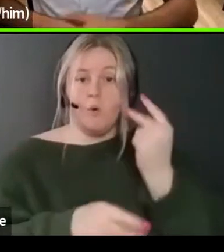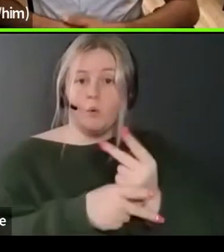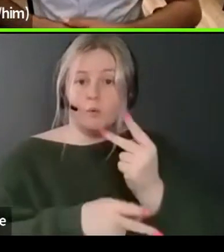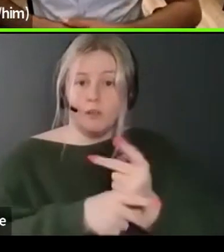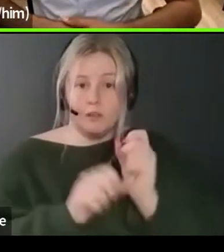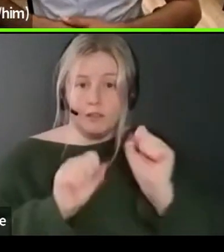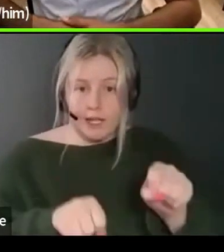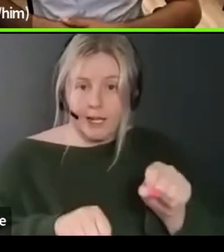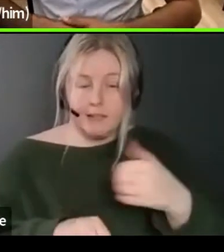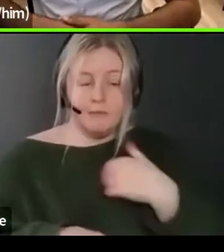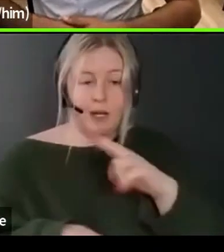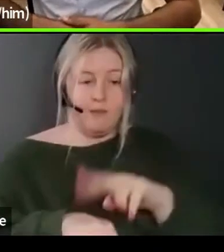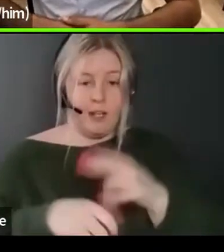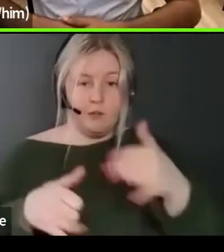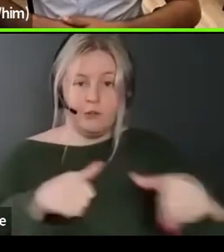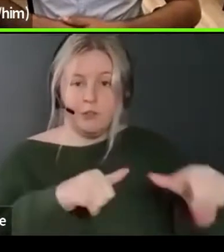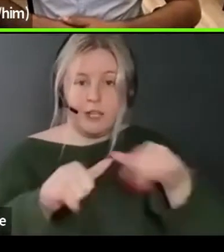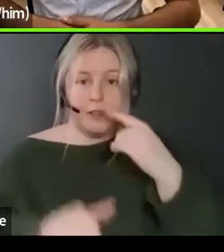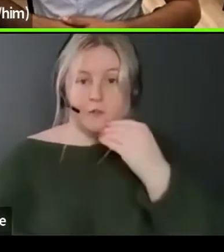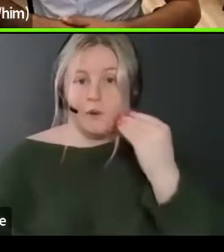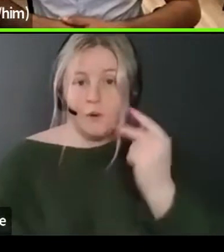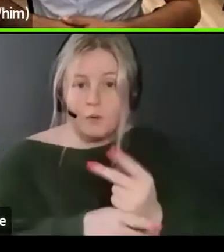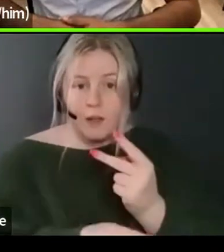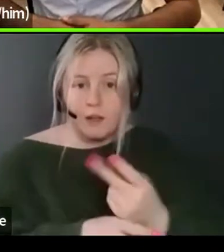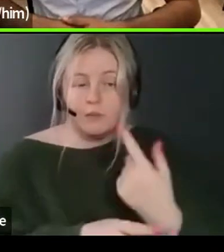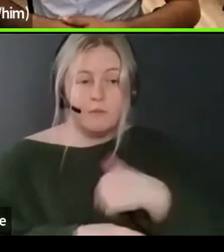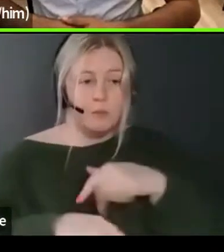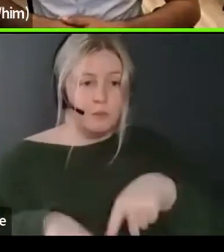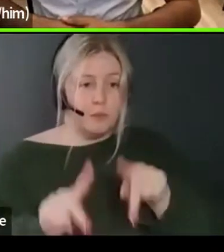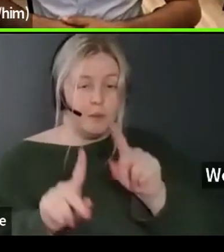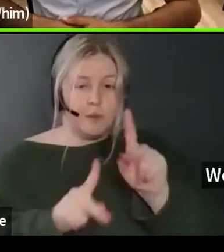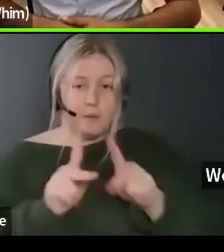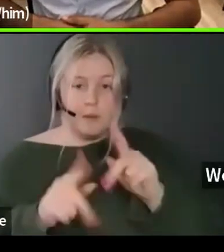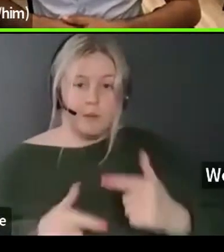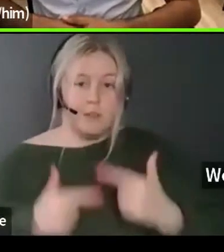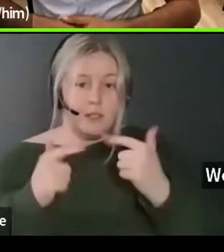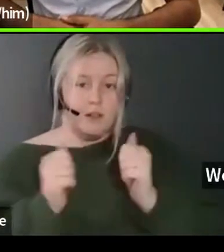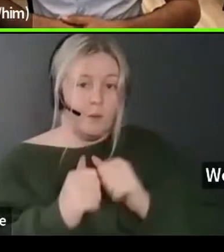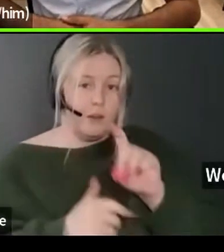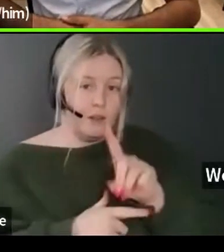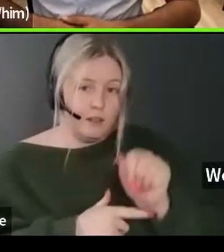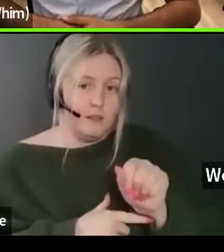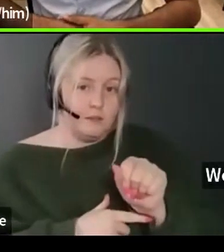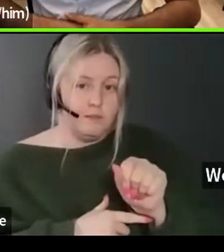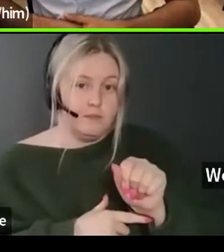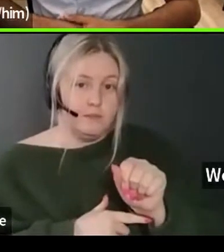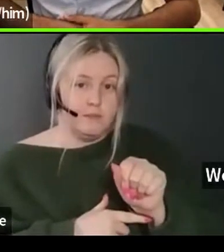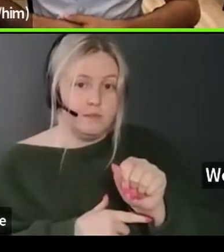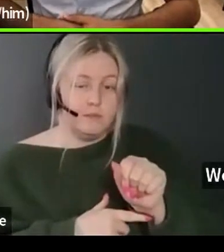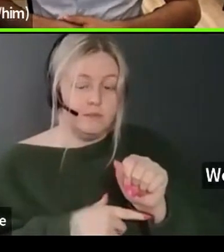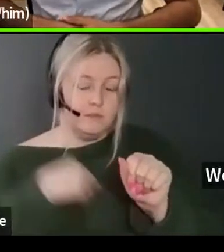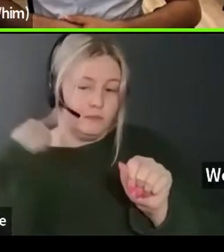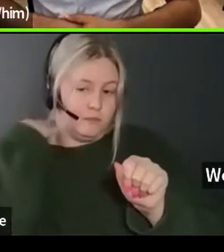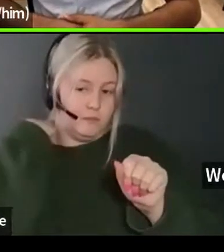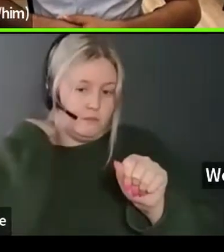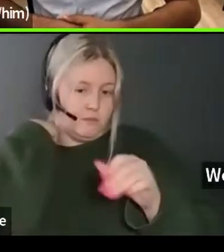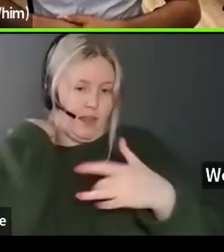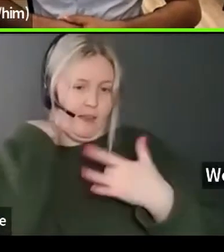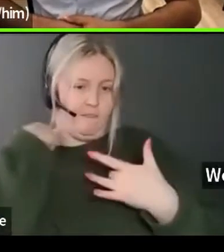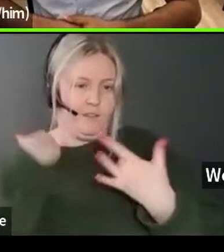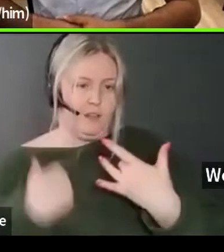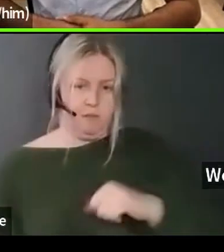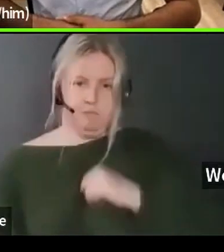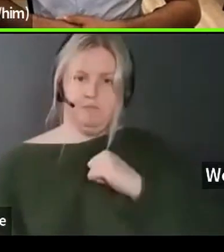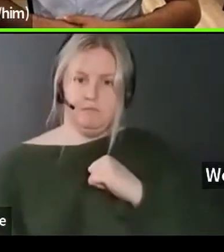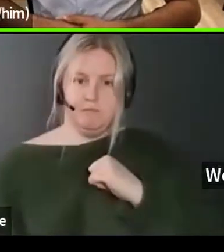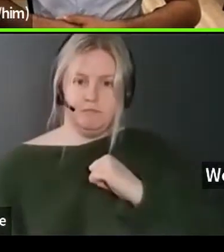national standards for home care, and we allow people to live with a disability, to live with dignity and to live with